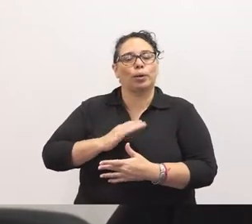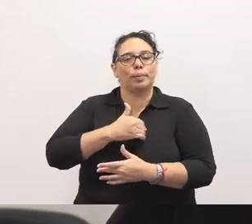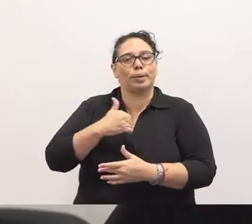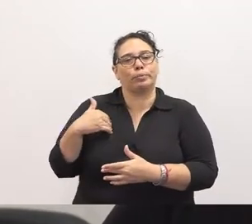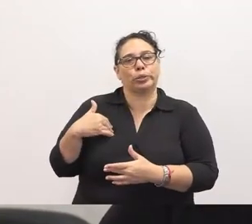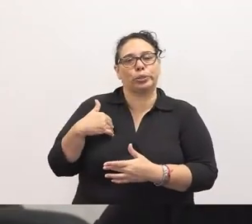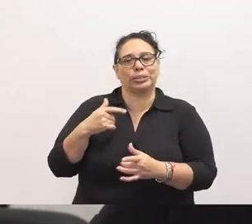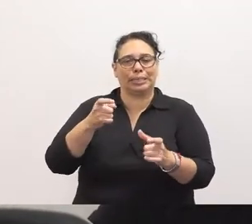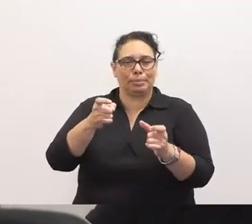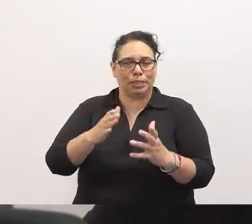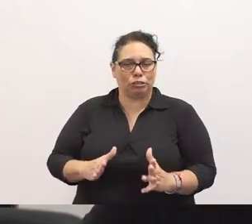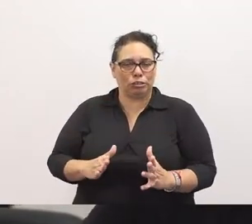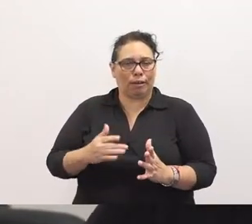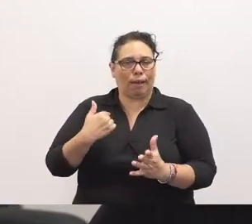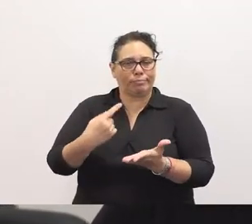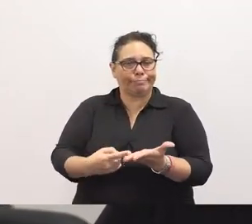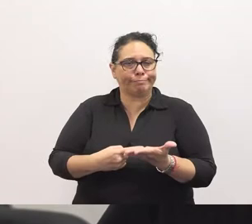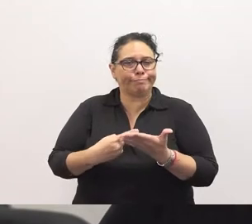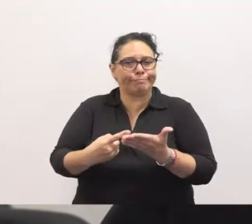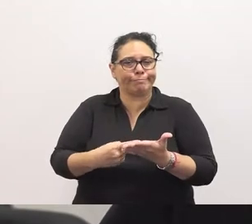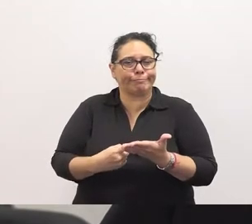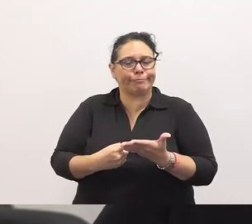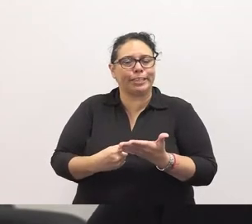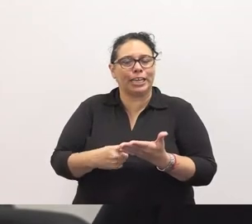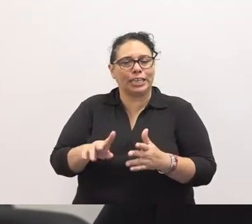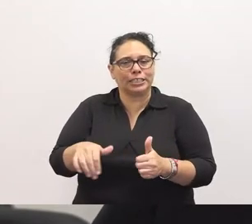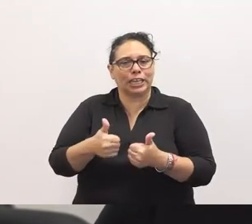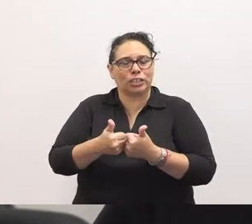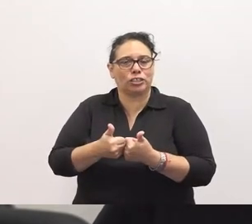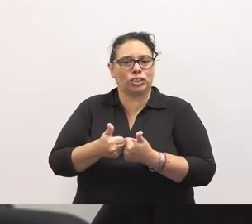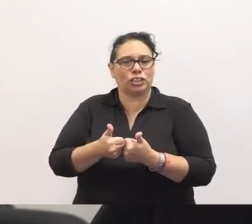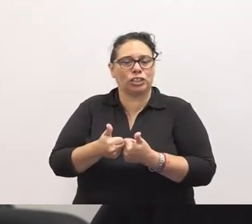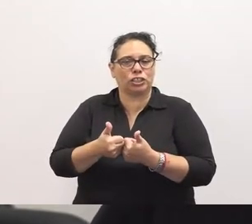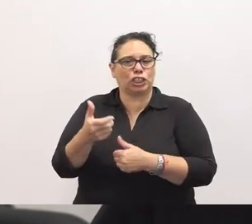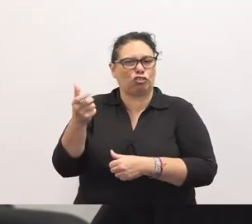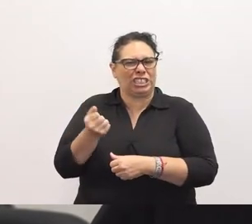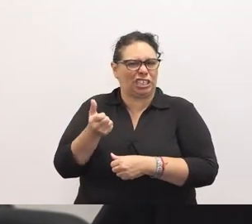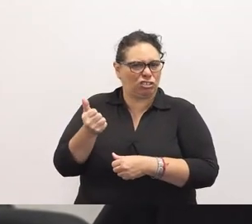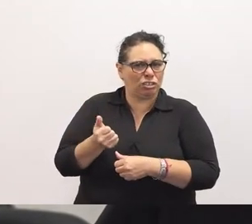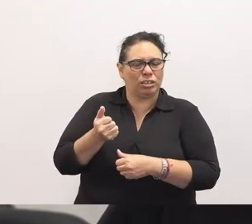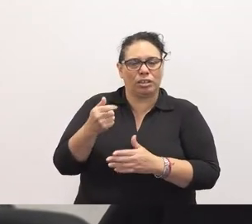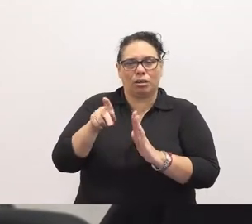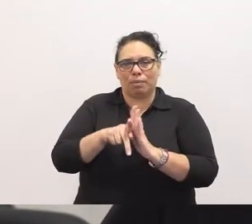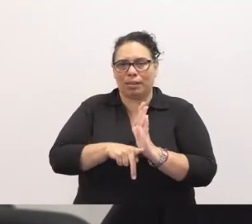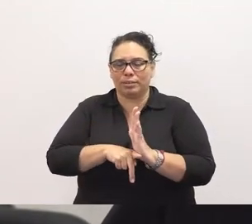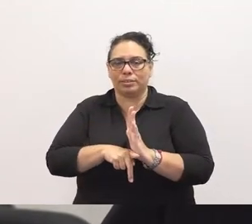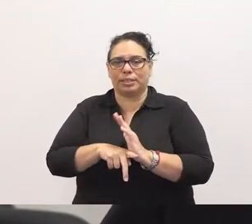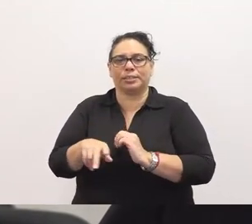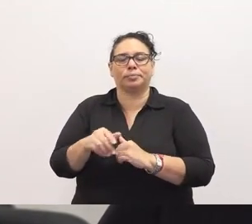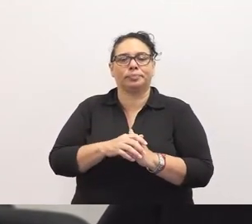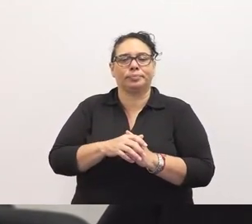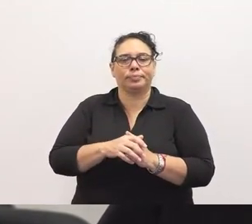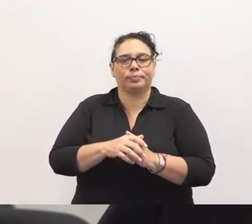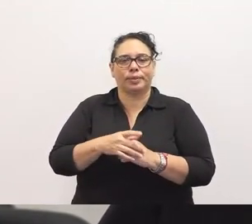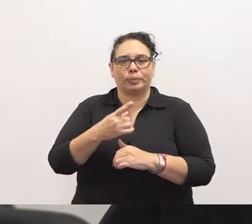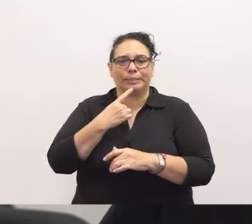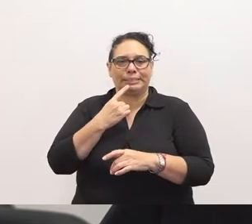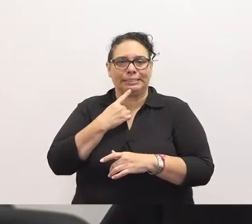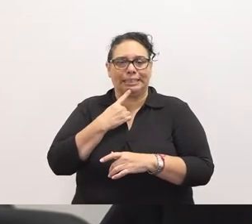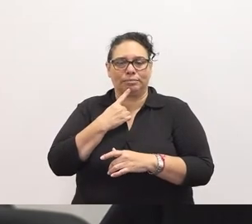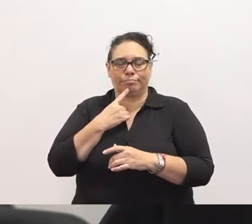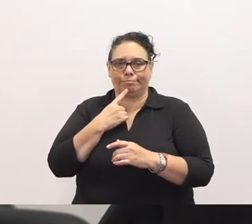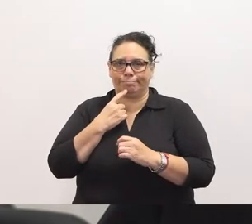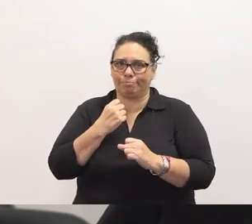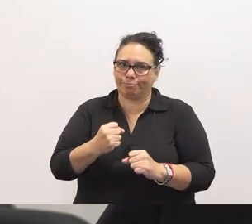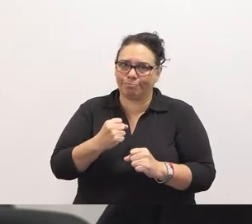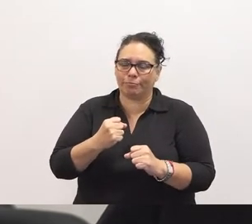administrators. I'm addressing the board to challenge the retention policy and its implementation in Long Beach Unified. I will state emphatically to all